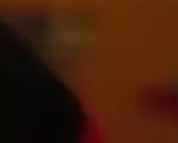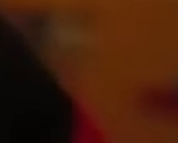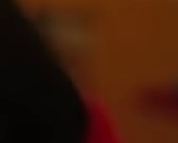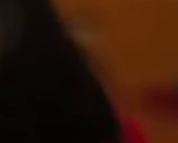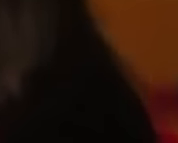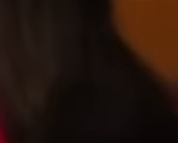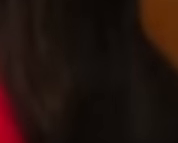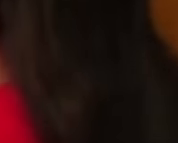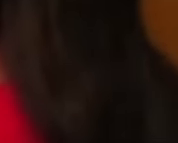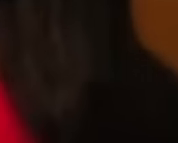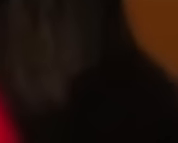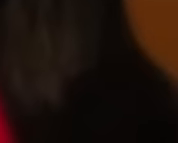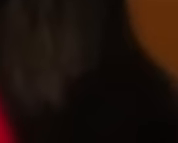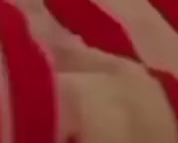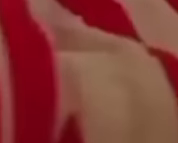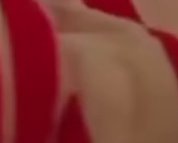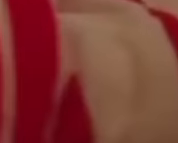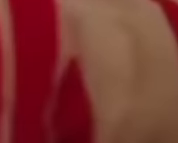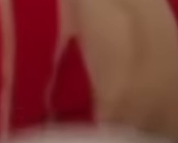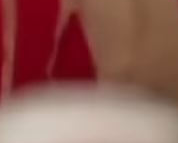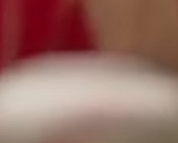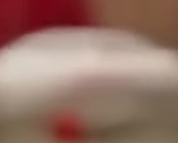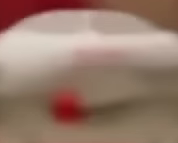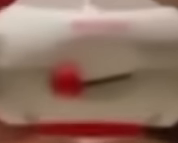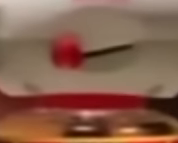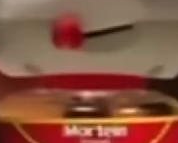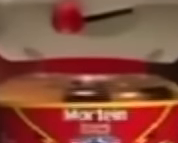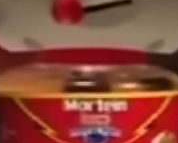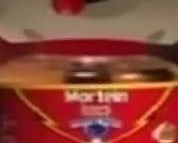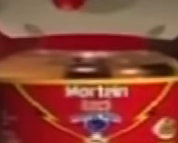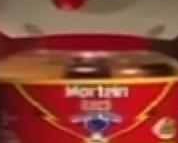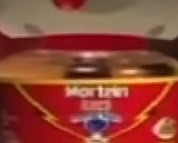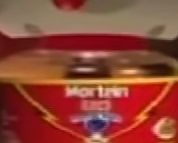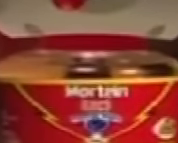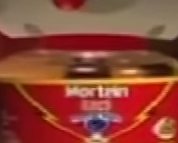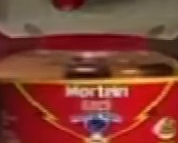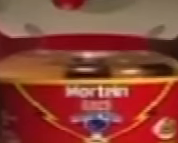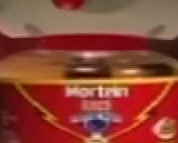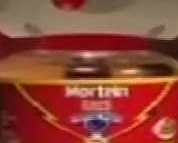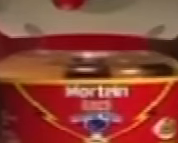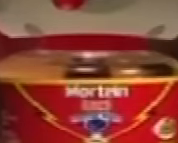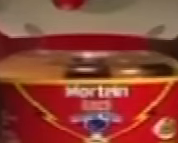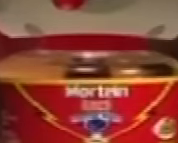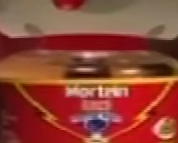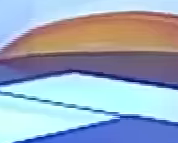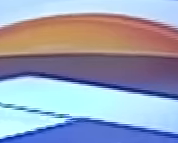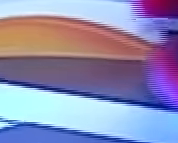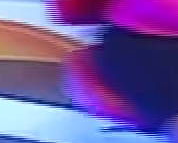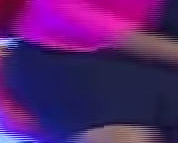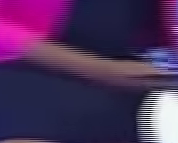night. So you get a peaceful night's sleep all night long. Mortine Doom. A peaceful night is a Mortine Doom night.